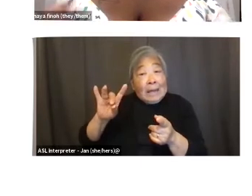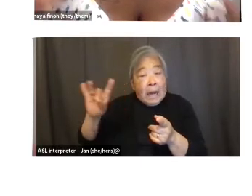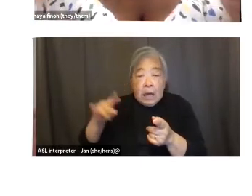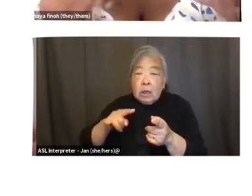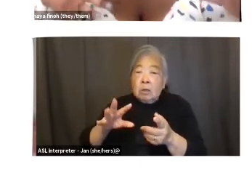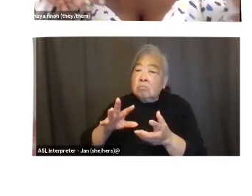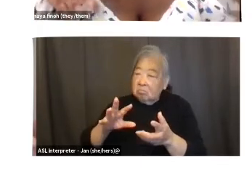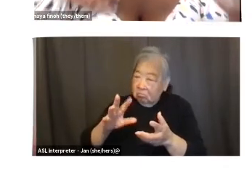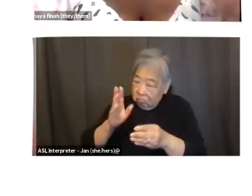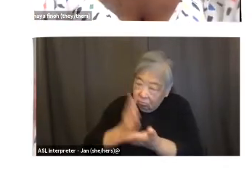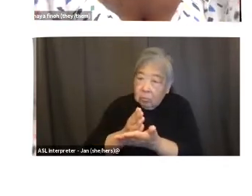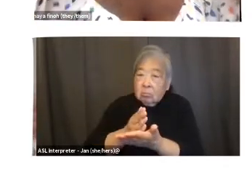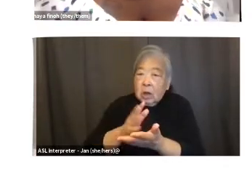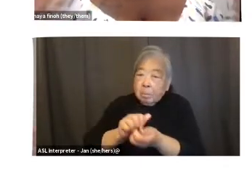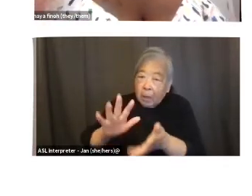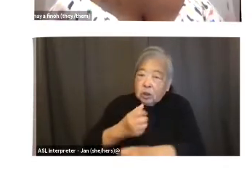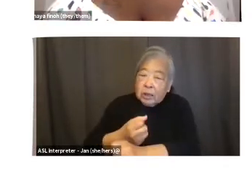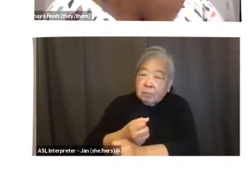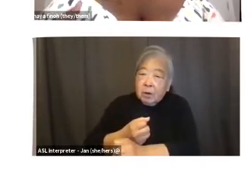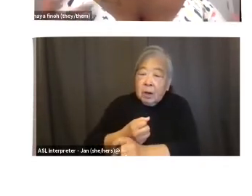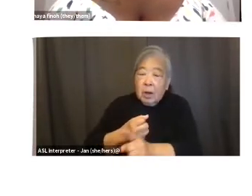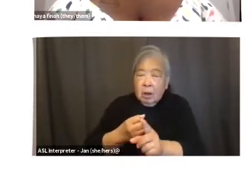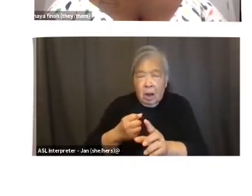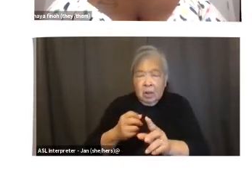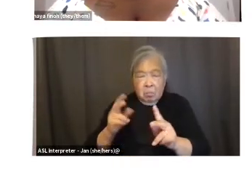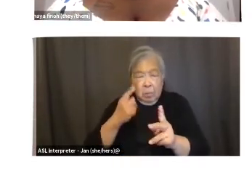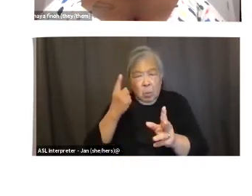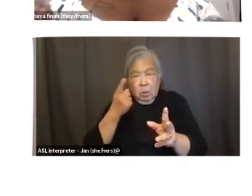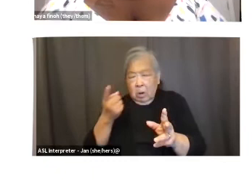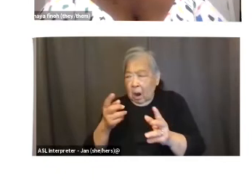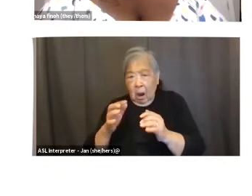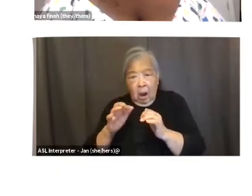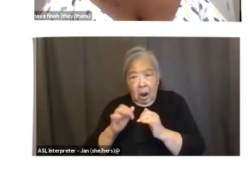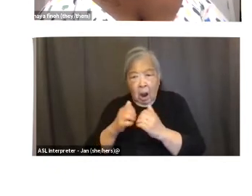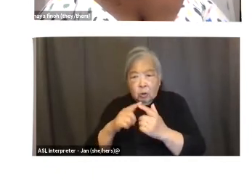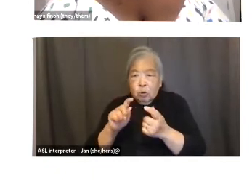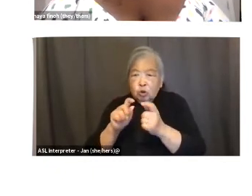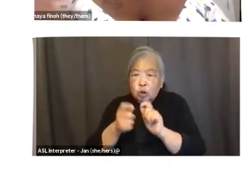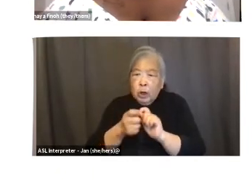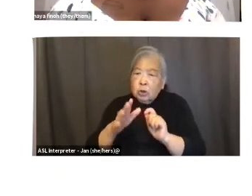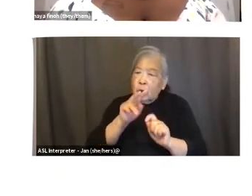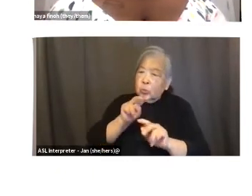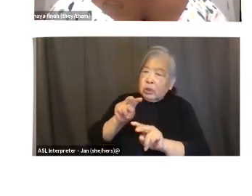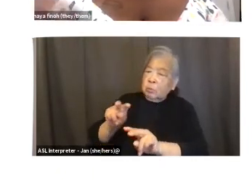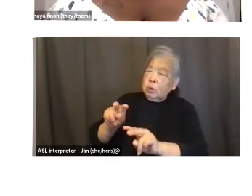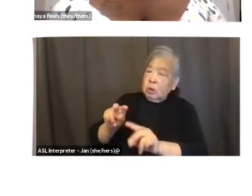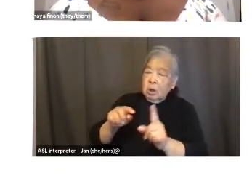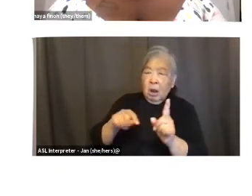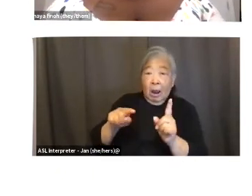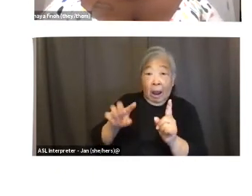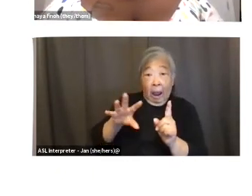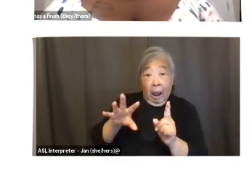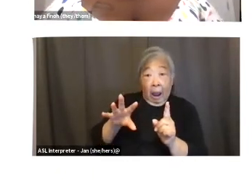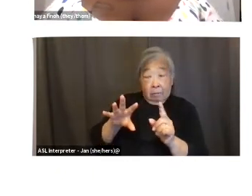and immediately the elites wondered how to change their perception as an African and mixed